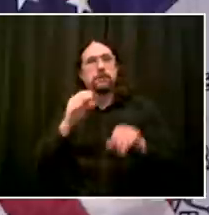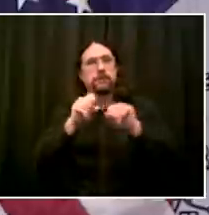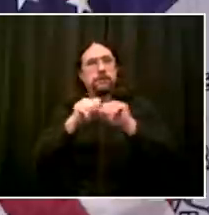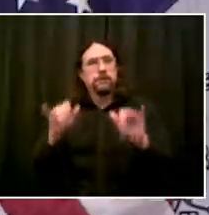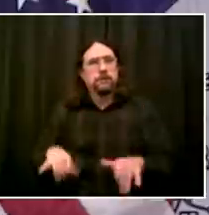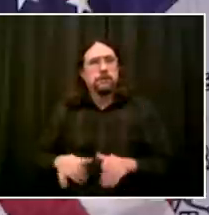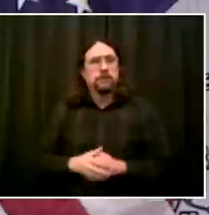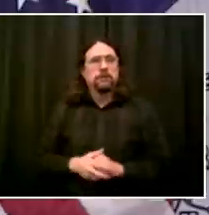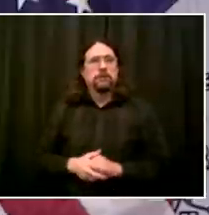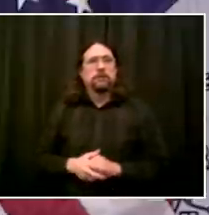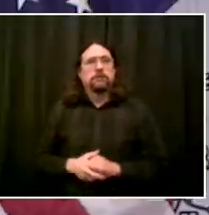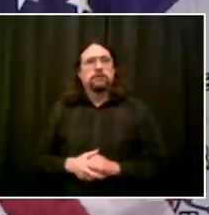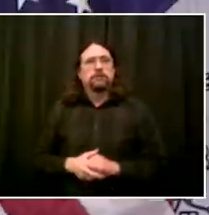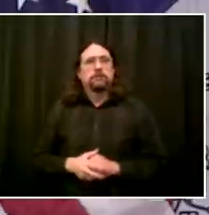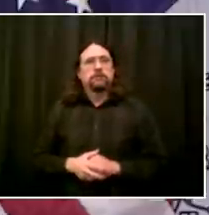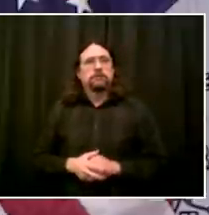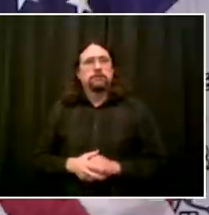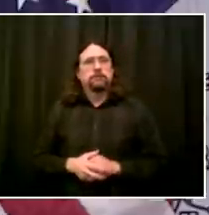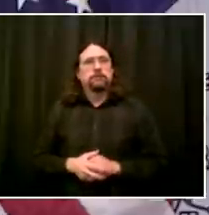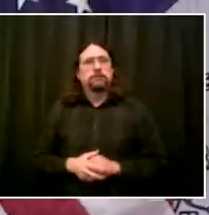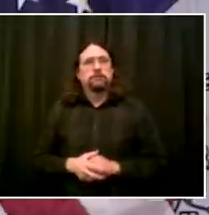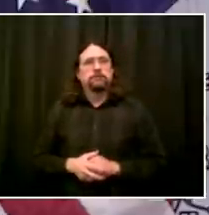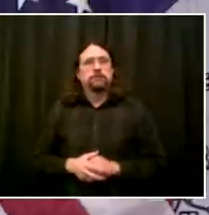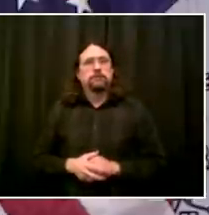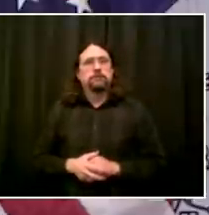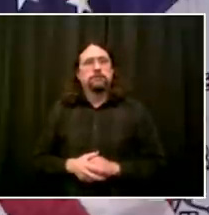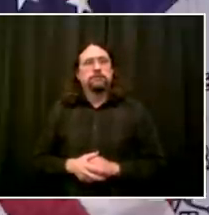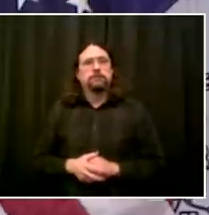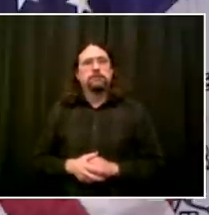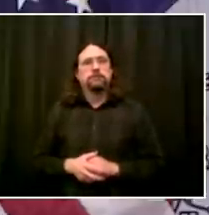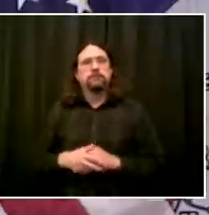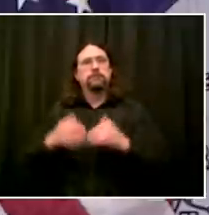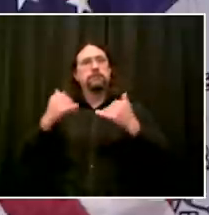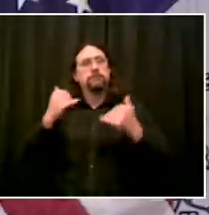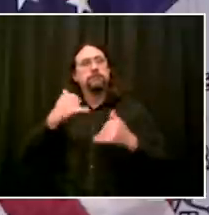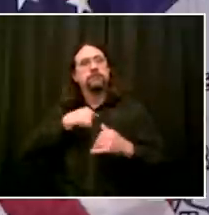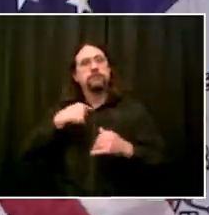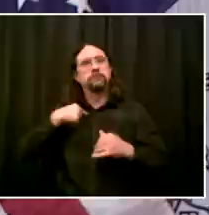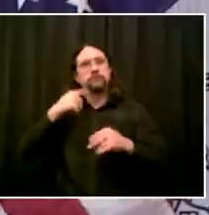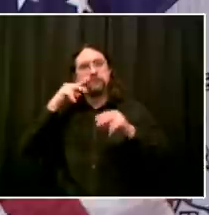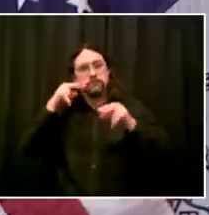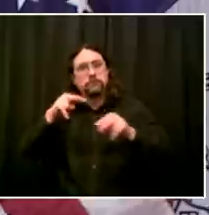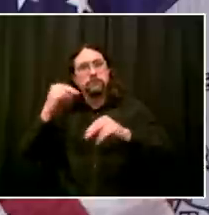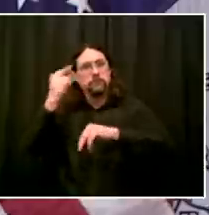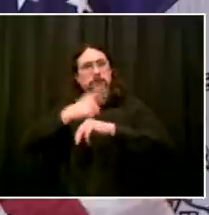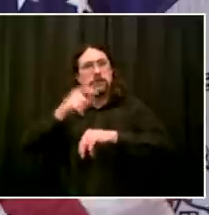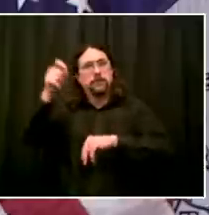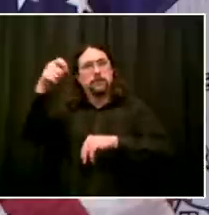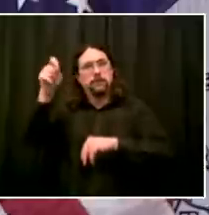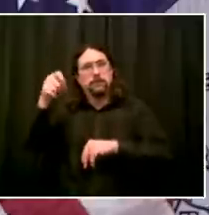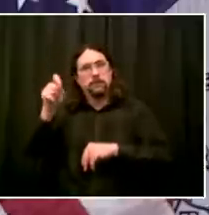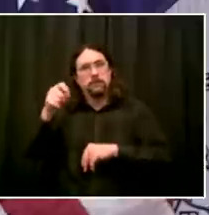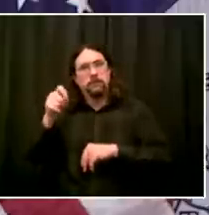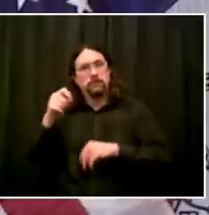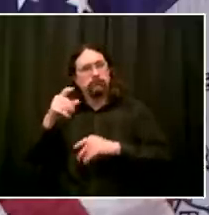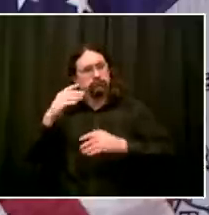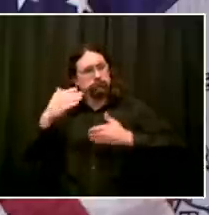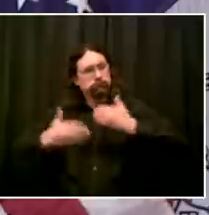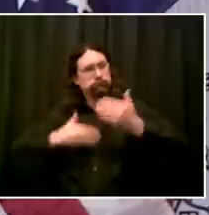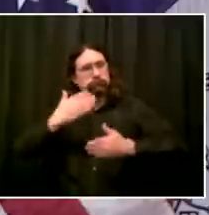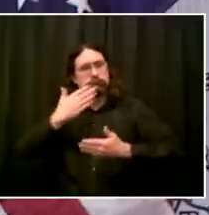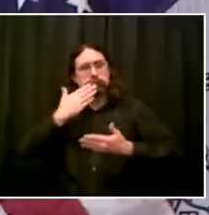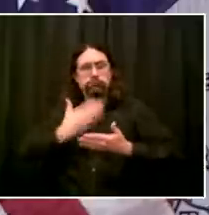today and look at these numbers. If there's 76 people admitted to hospitals for suspected